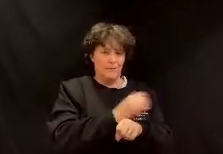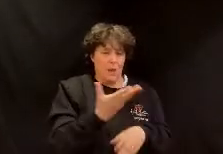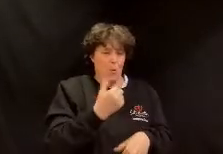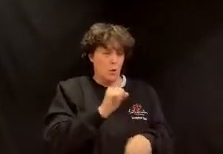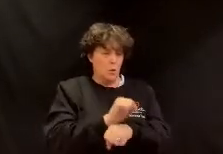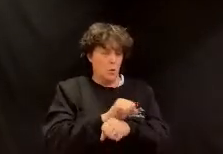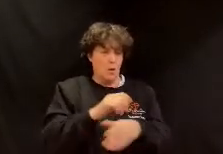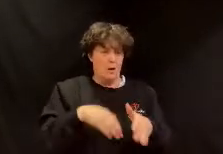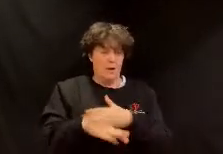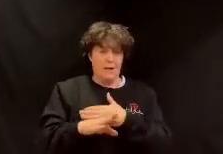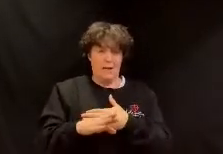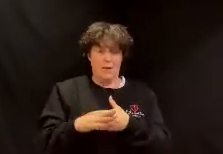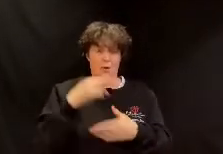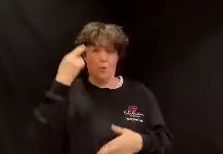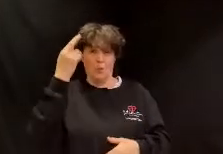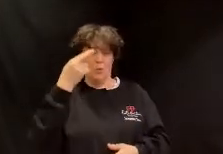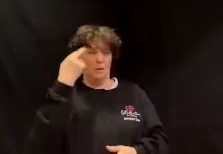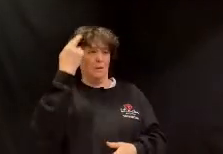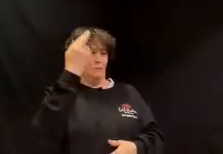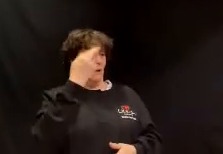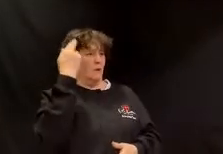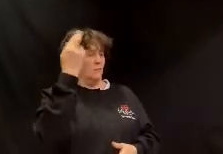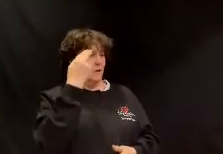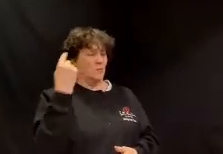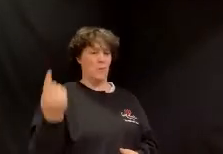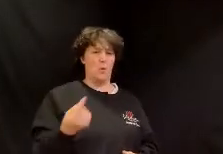of reason all the time.